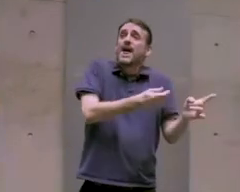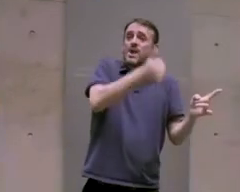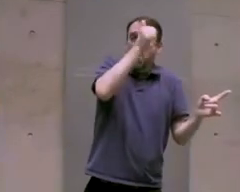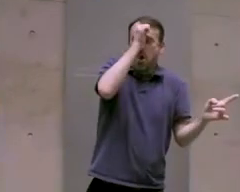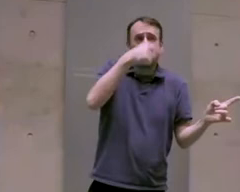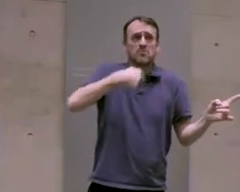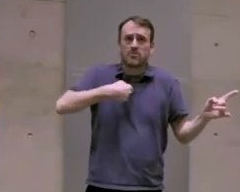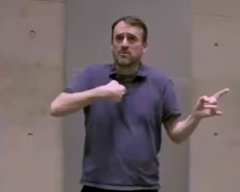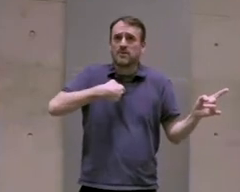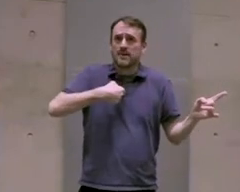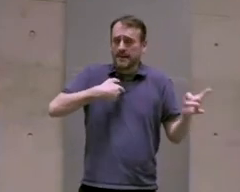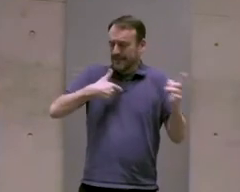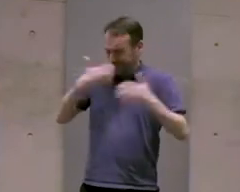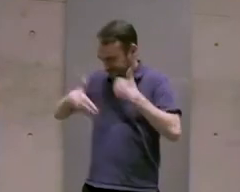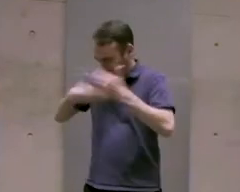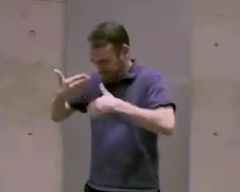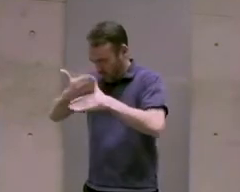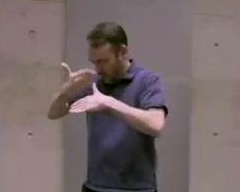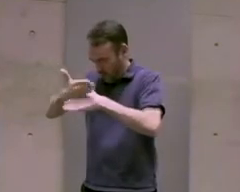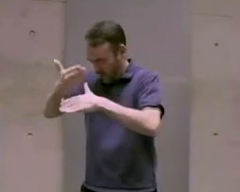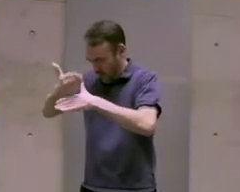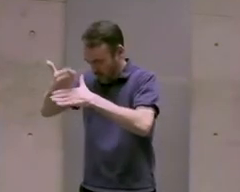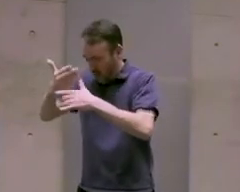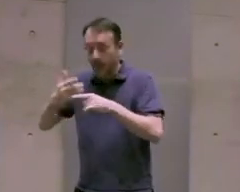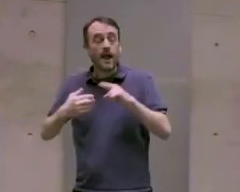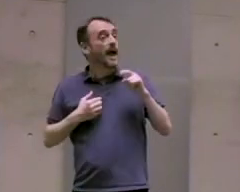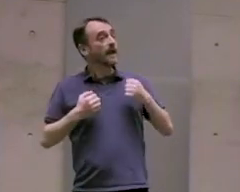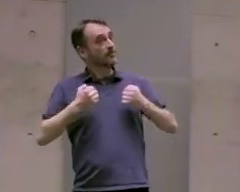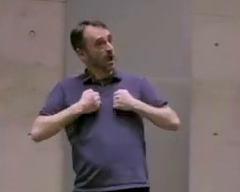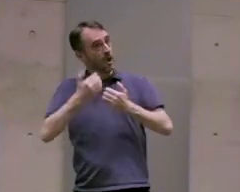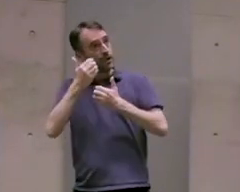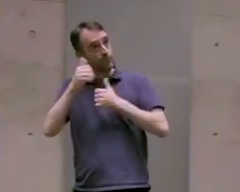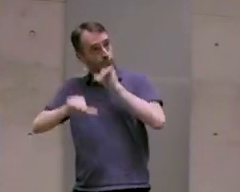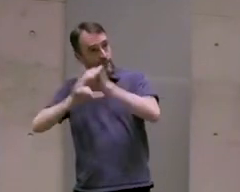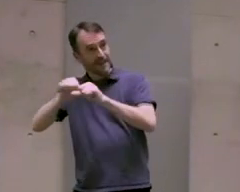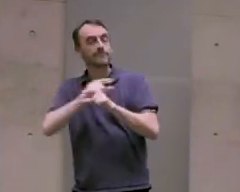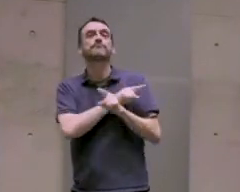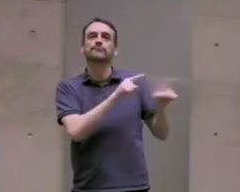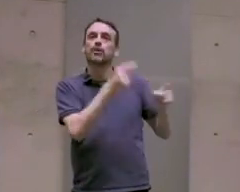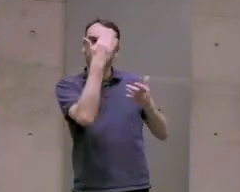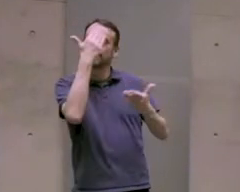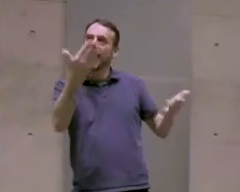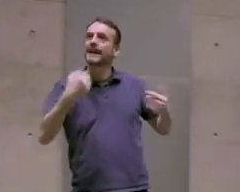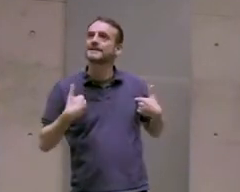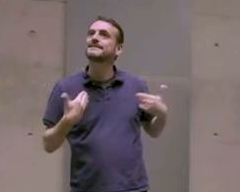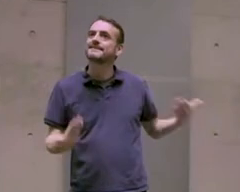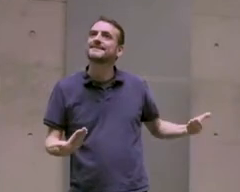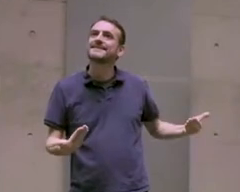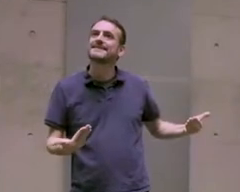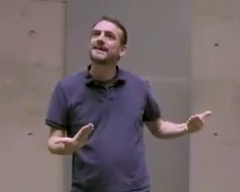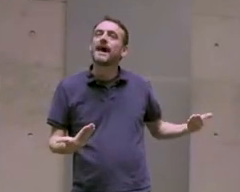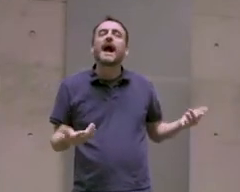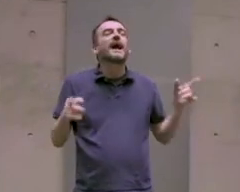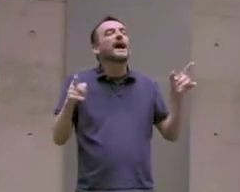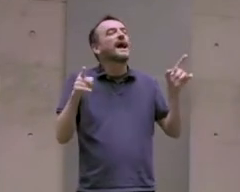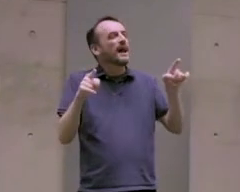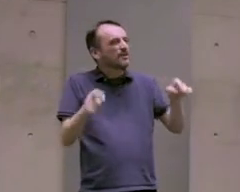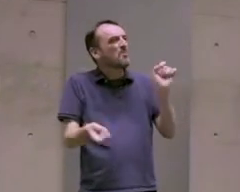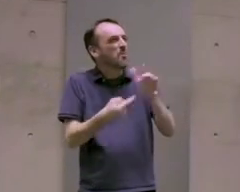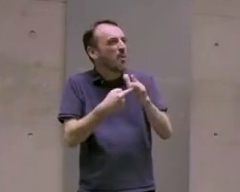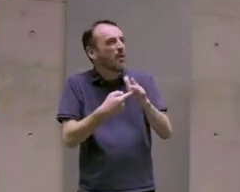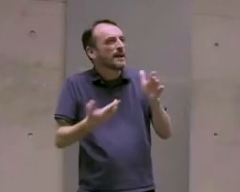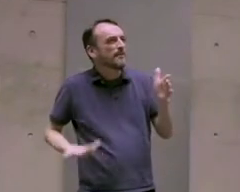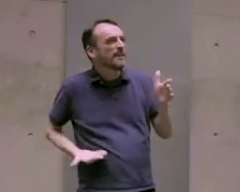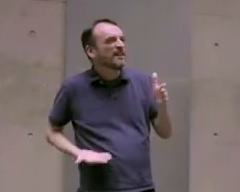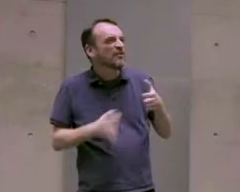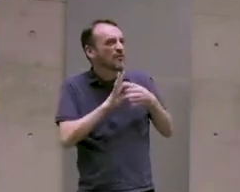take time and they respect your process. I think as in any kind of, you know, business relationship or partnership, it's just about